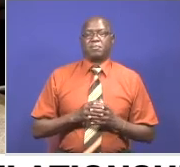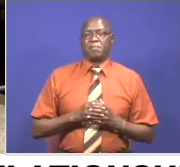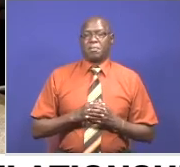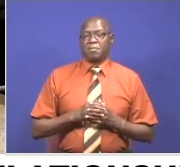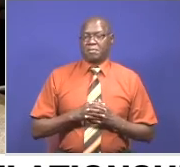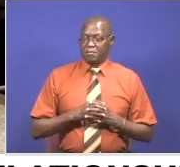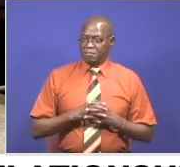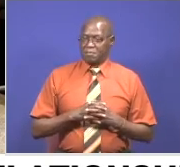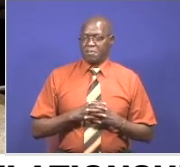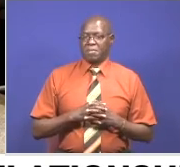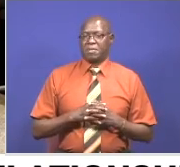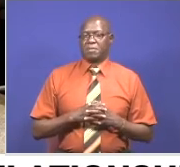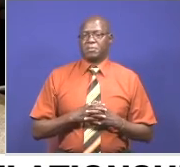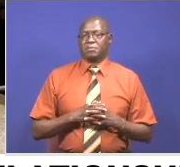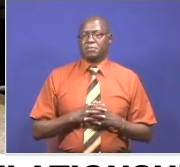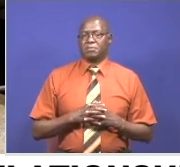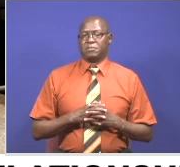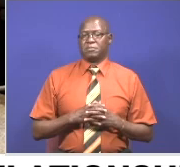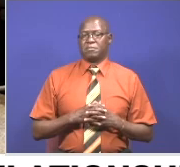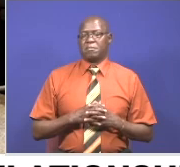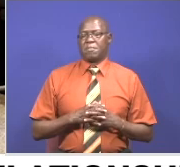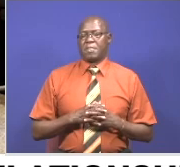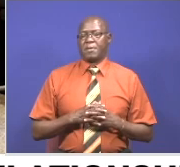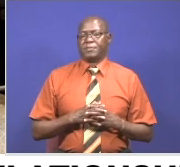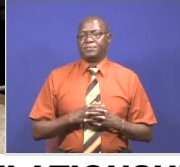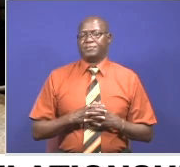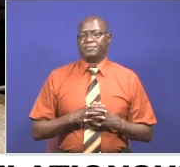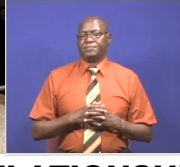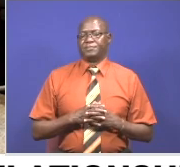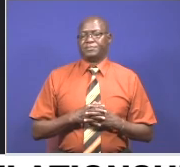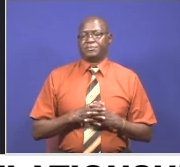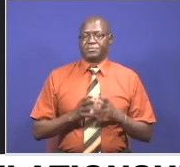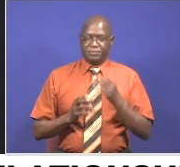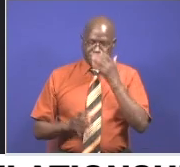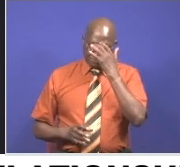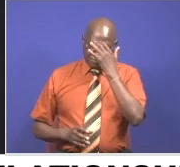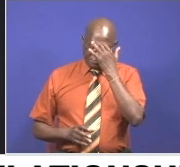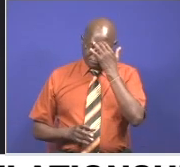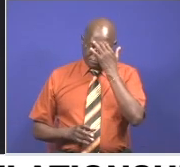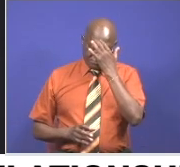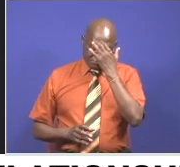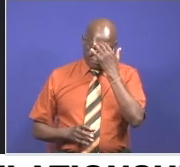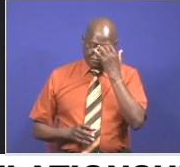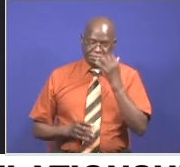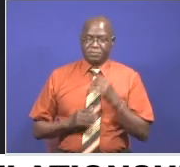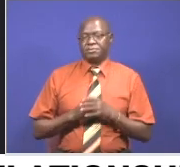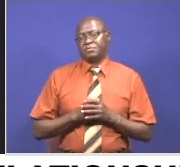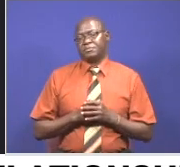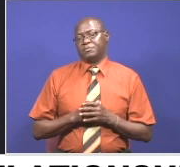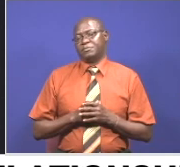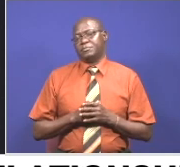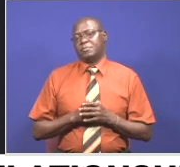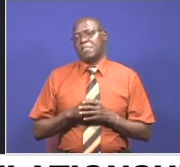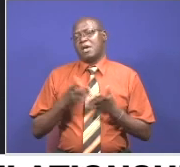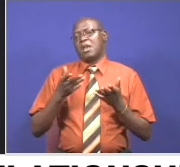well with some people, yeah. but I get your point. Yeah. So where should, when should money talks be involved in the